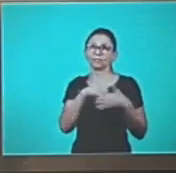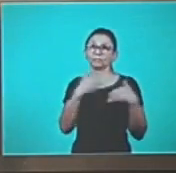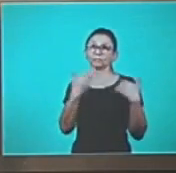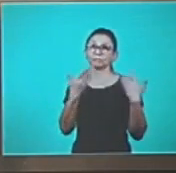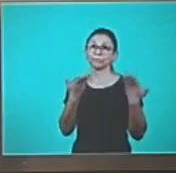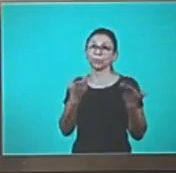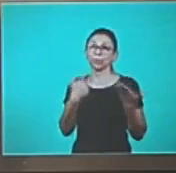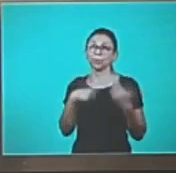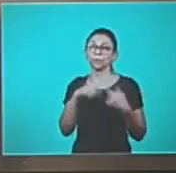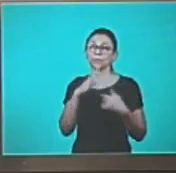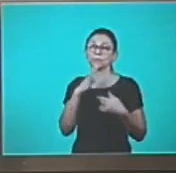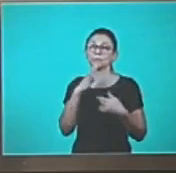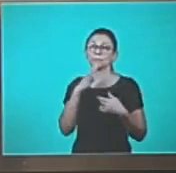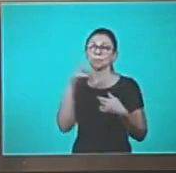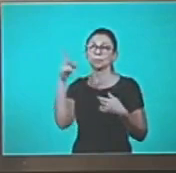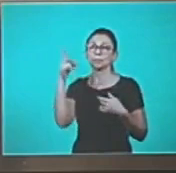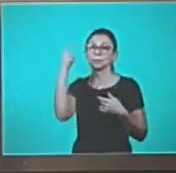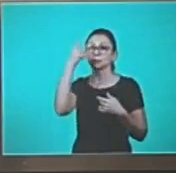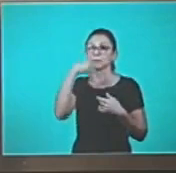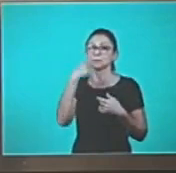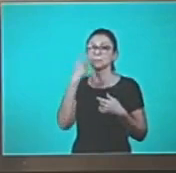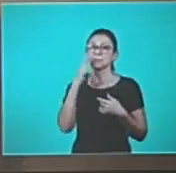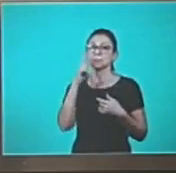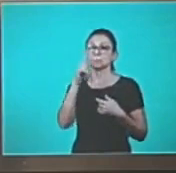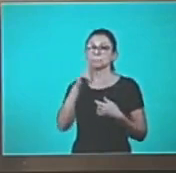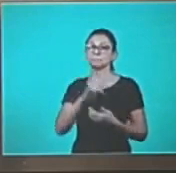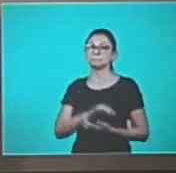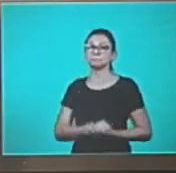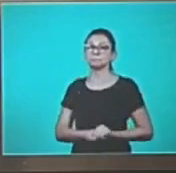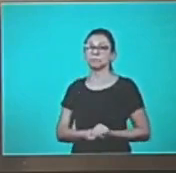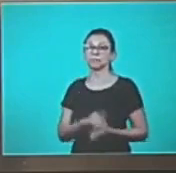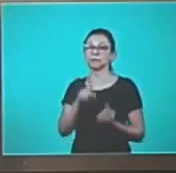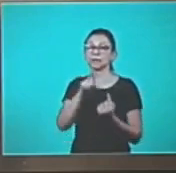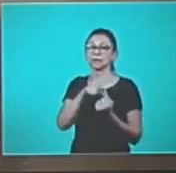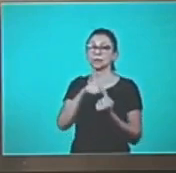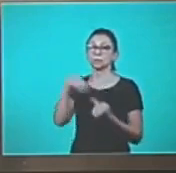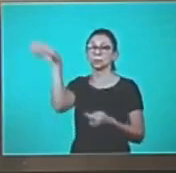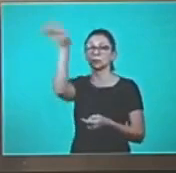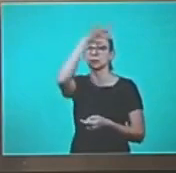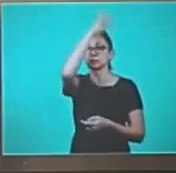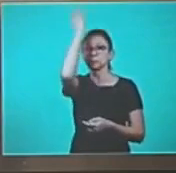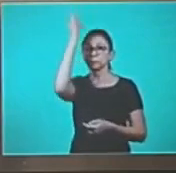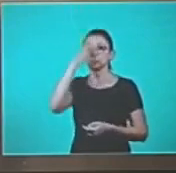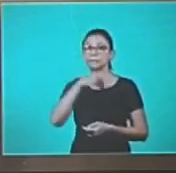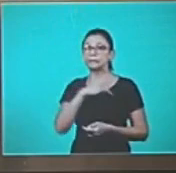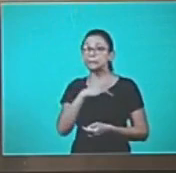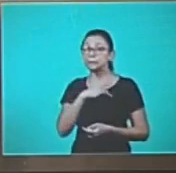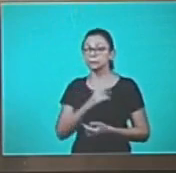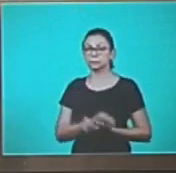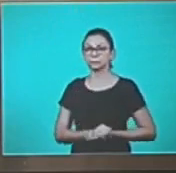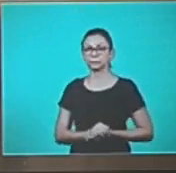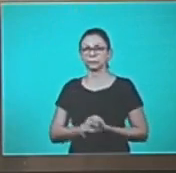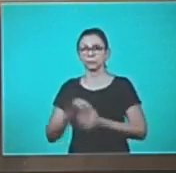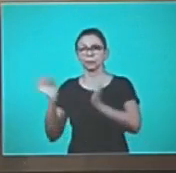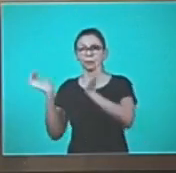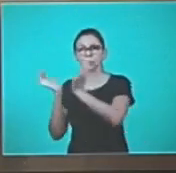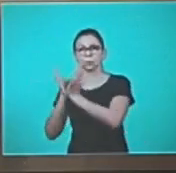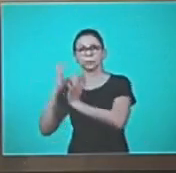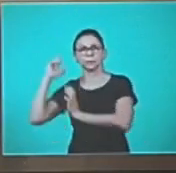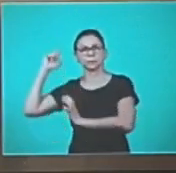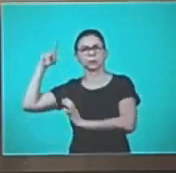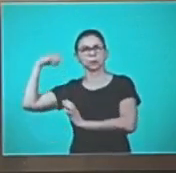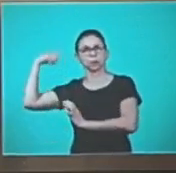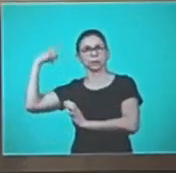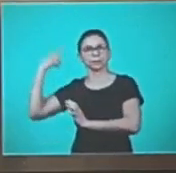what did he point out here? This brother is very interesting. He said that the foolish virgins,